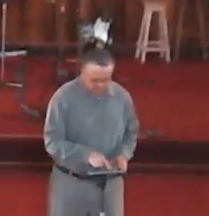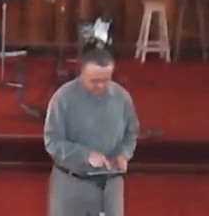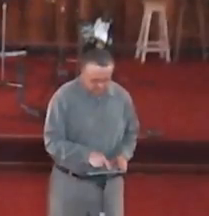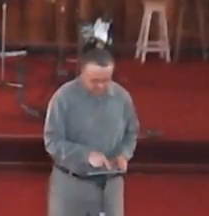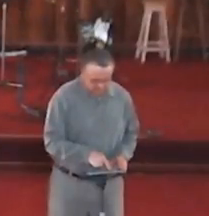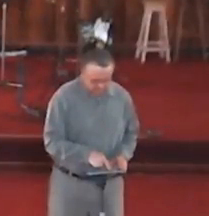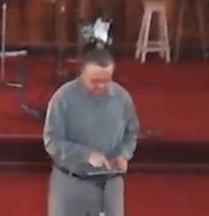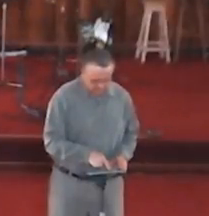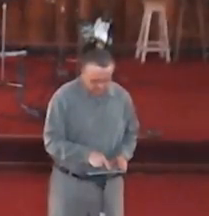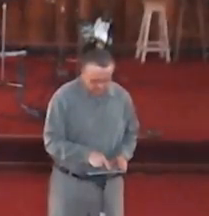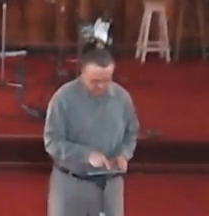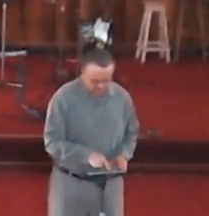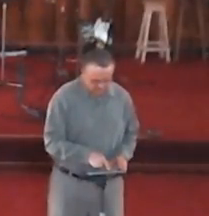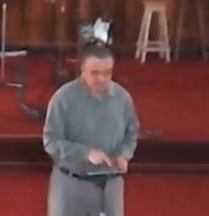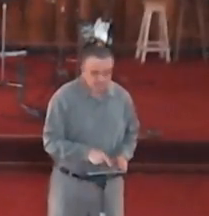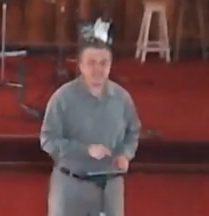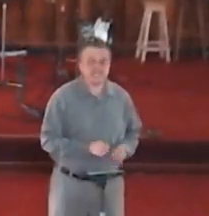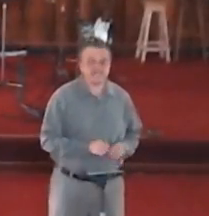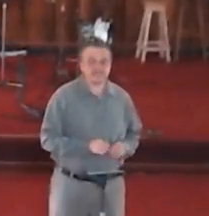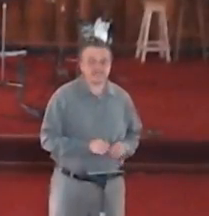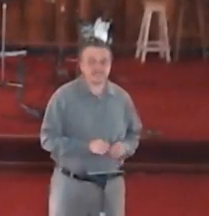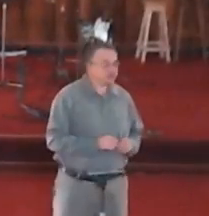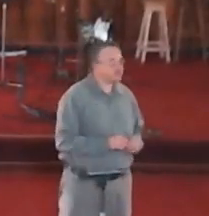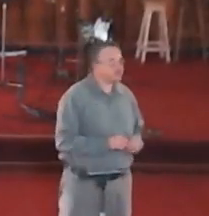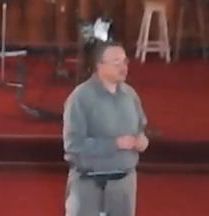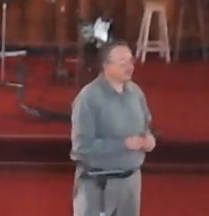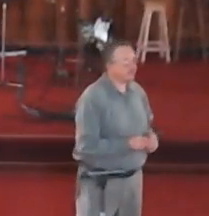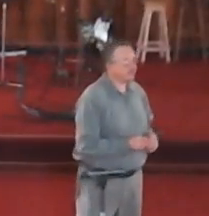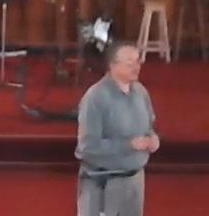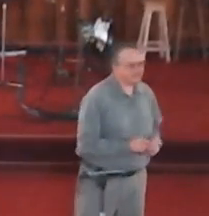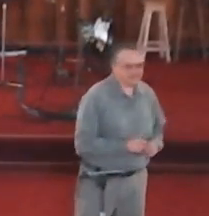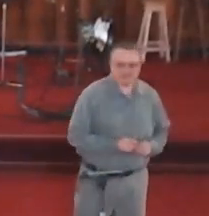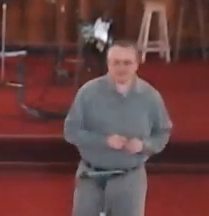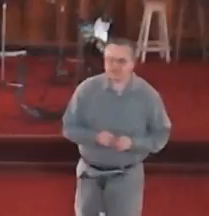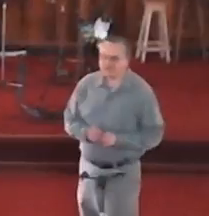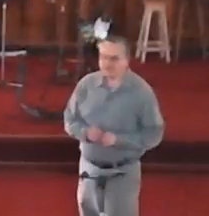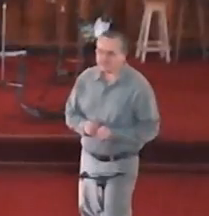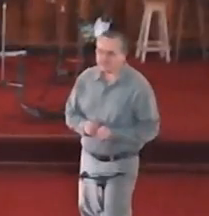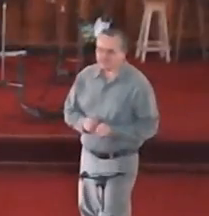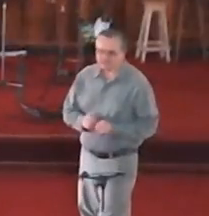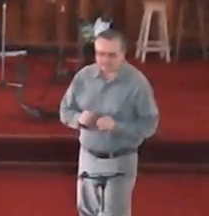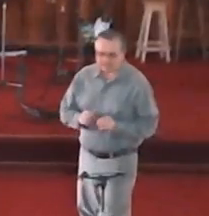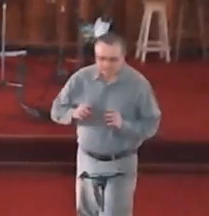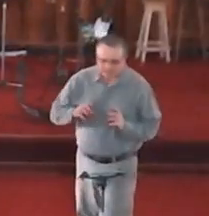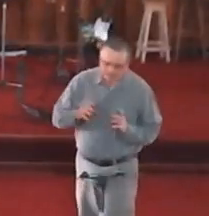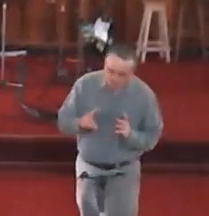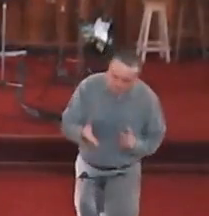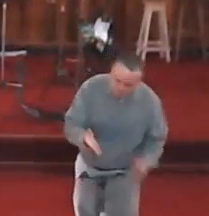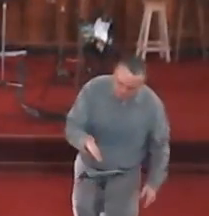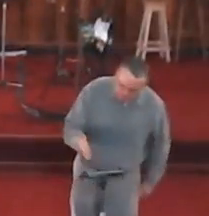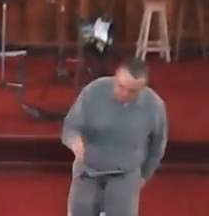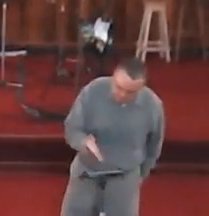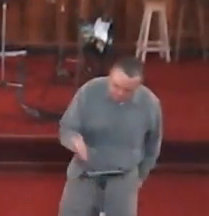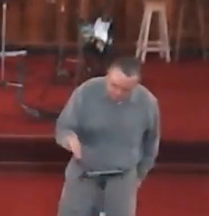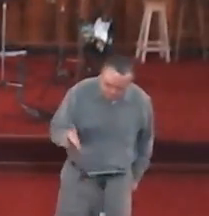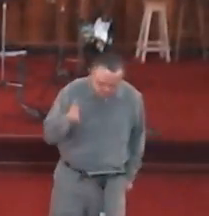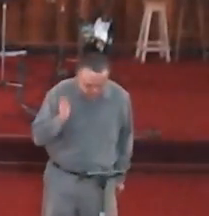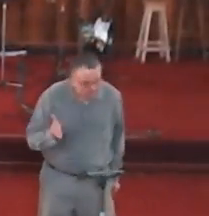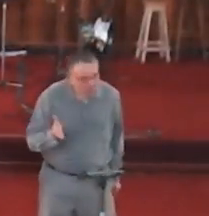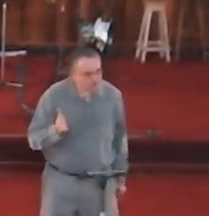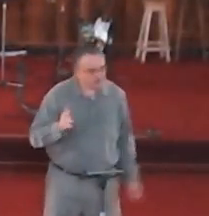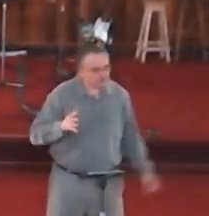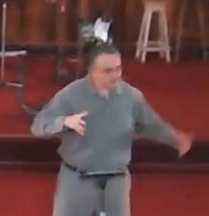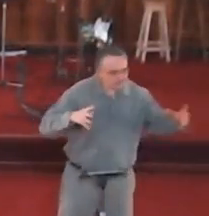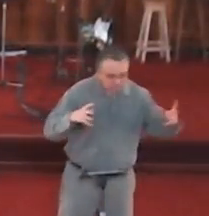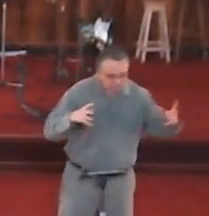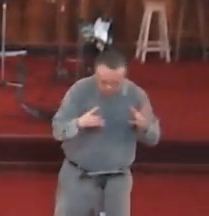exhorting, began to prophesy. Y enseñó. And to teach. Entonces, junto con estos hombres y